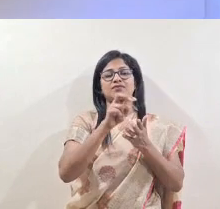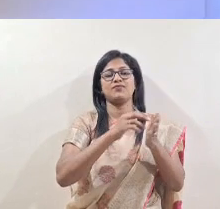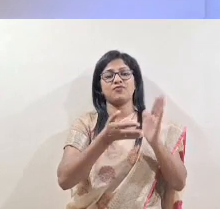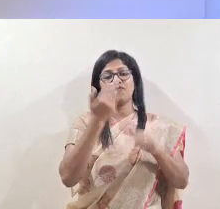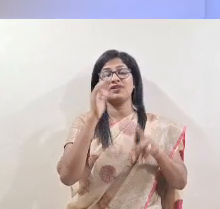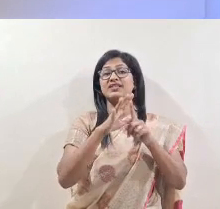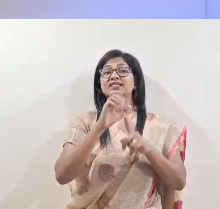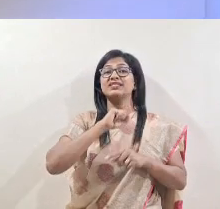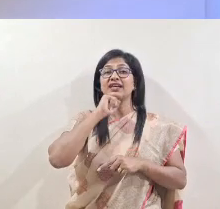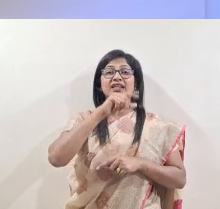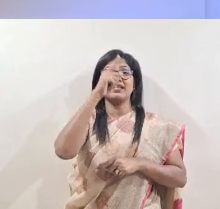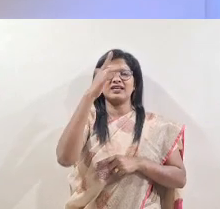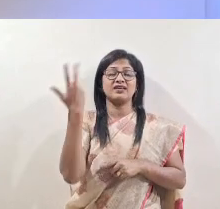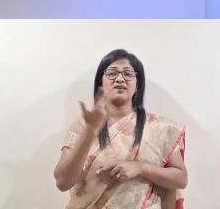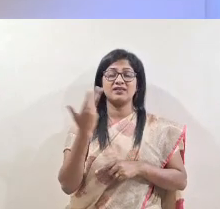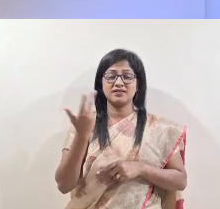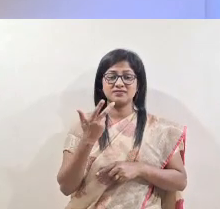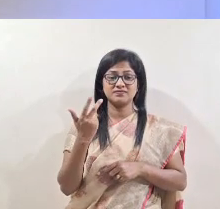in Delhi, after